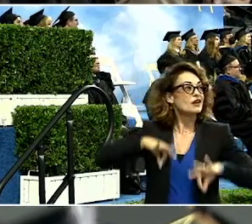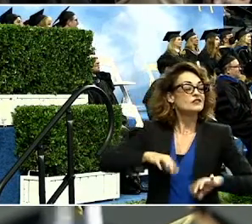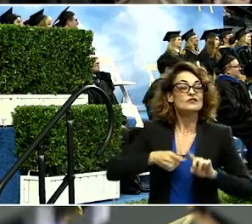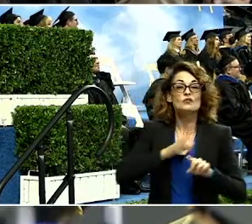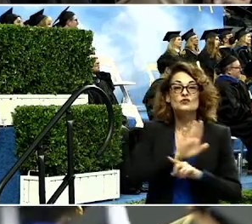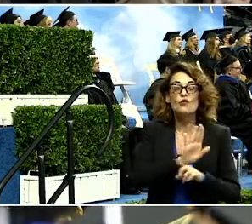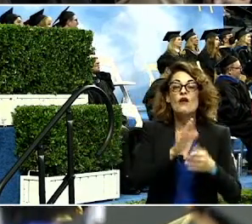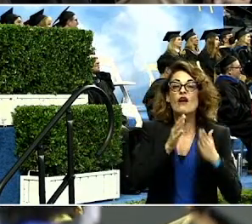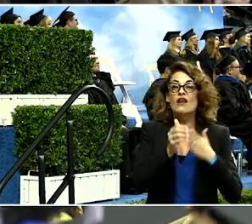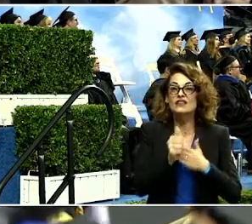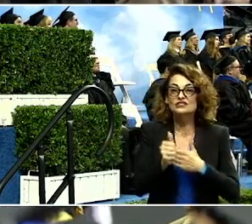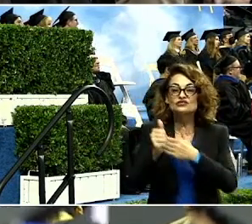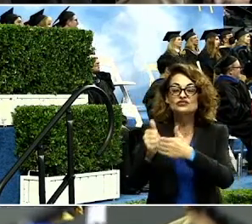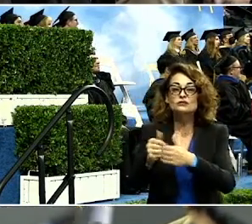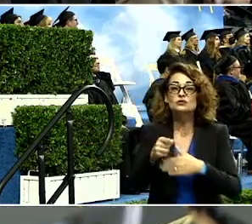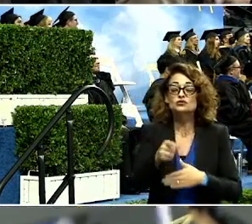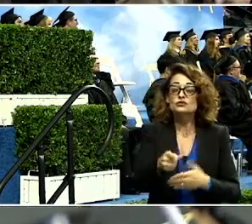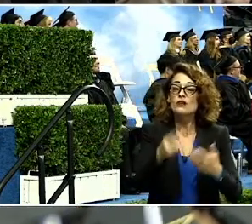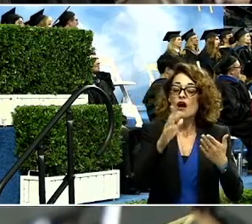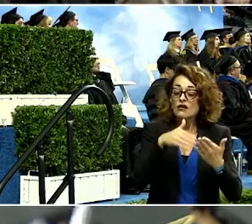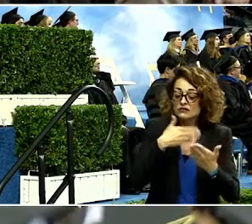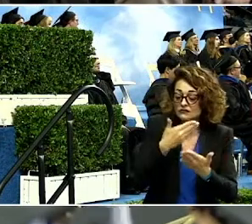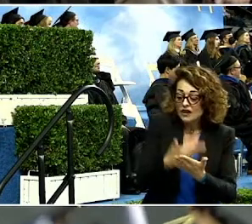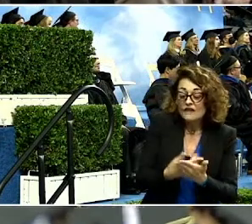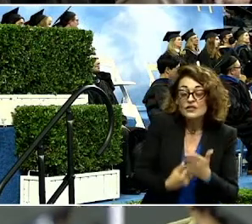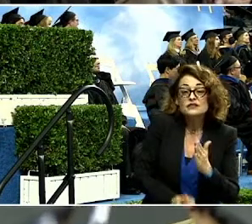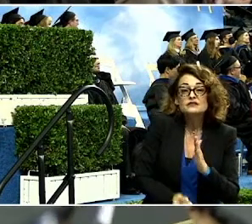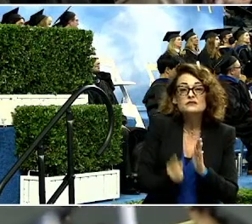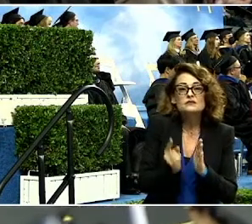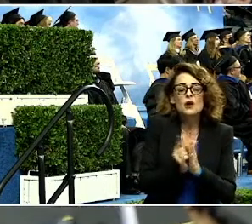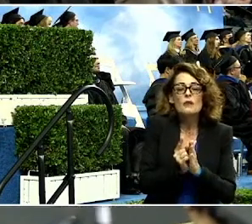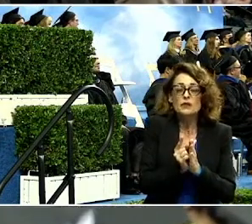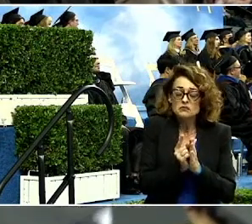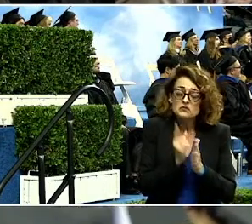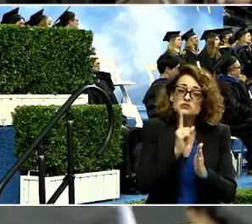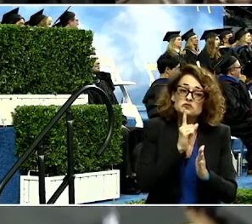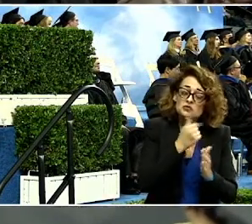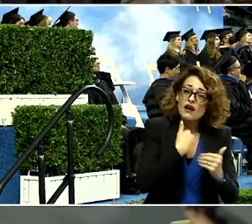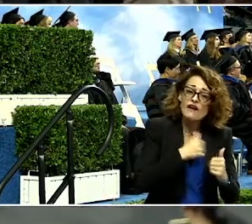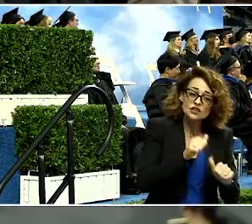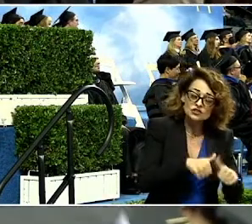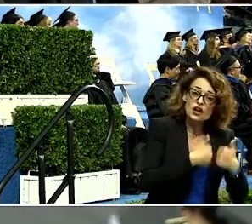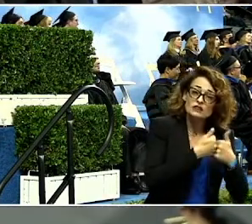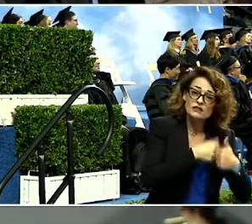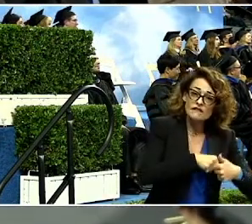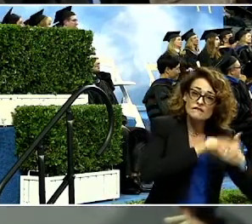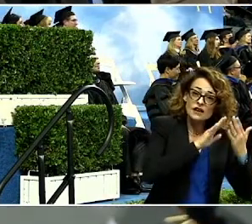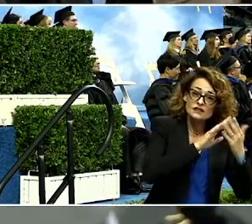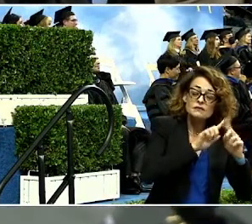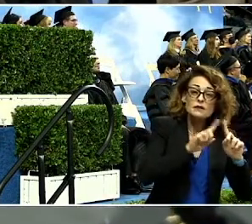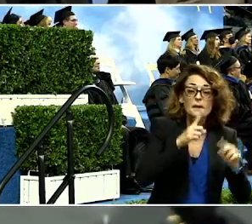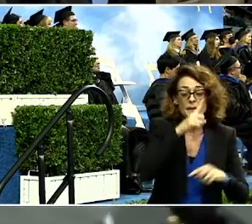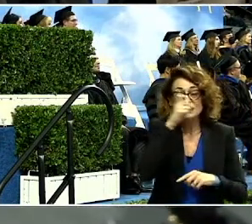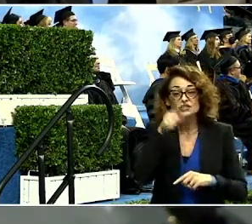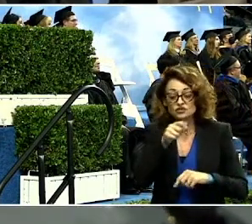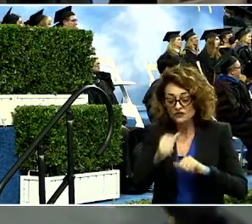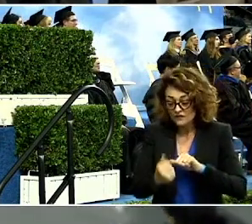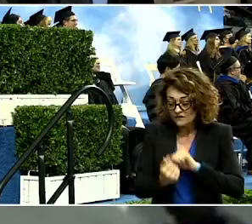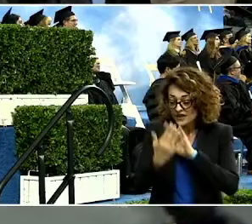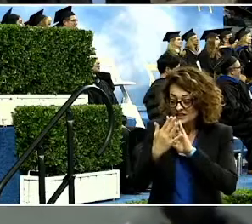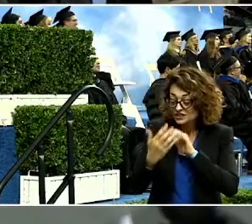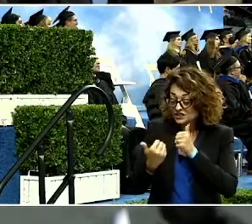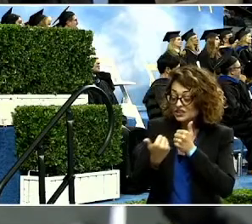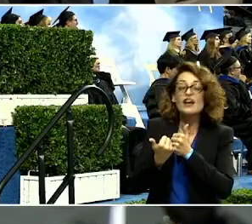leadership. You have reached this moment not despite the challenges you have faced, but because you faced those challenges